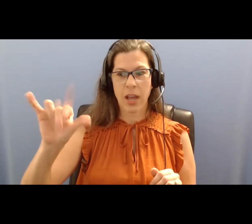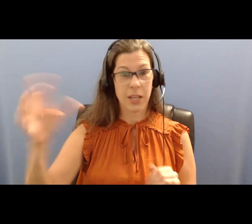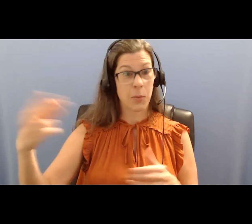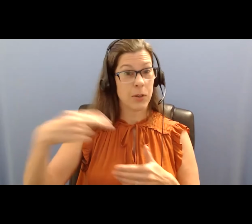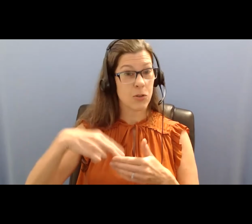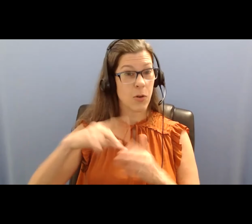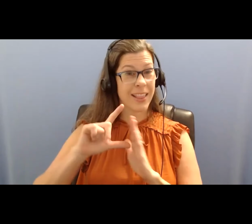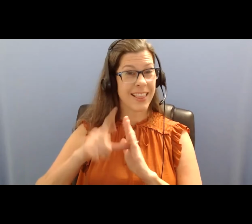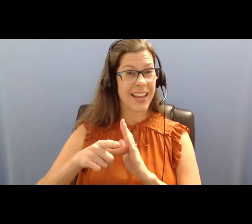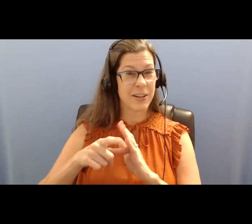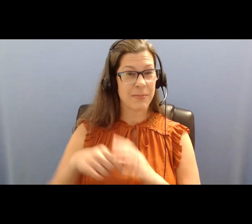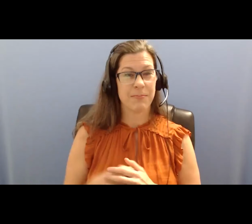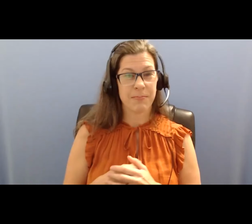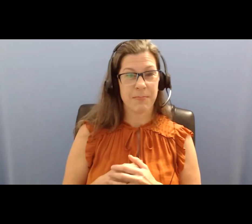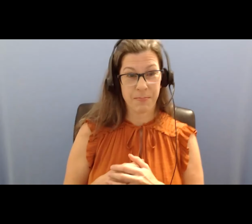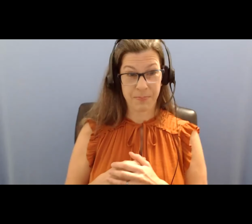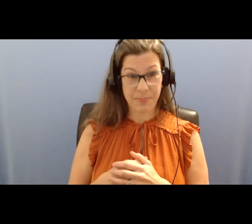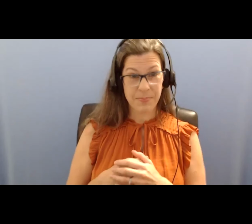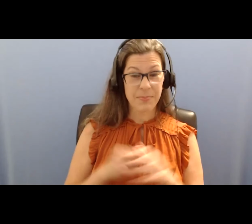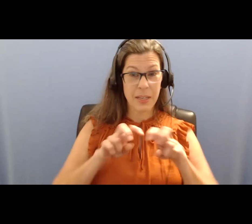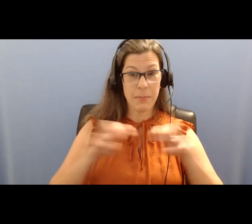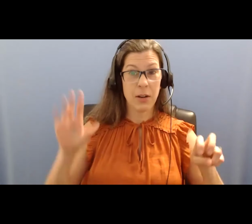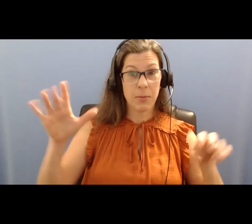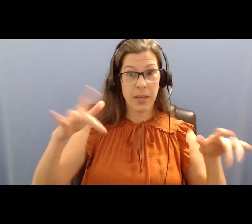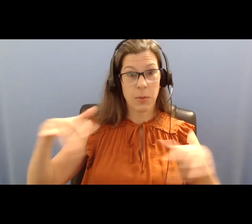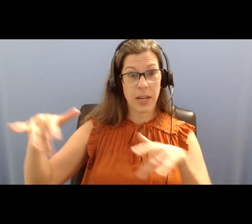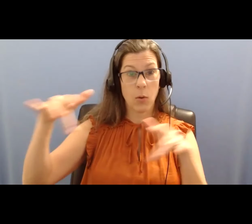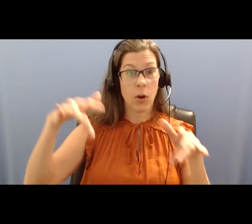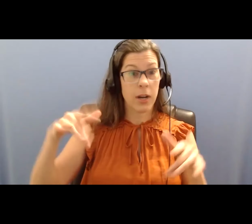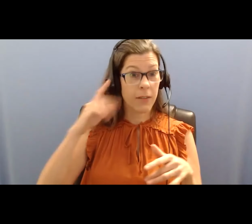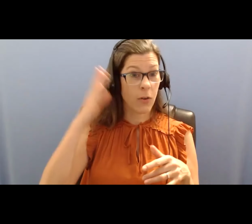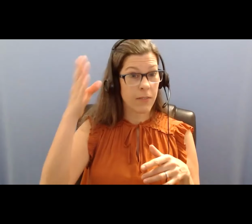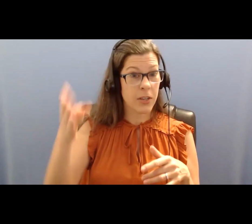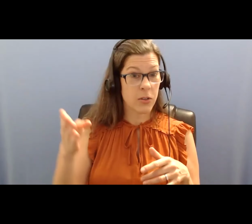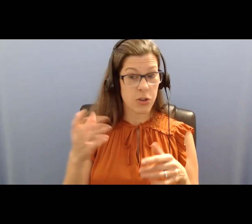later. So this panel will be recorded for future viewing.